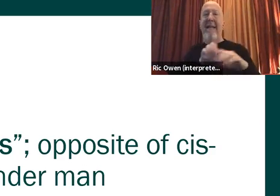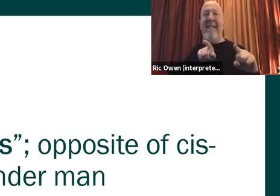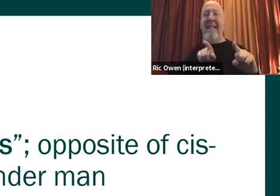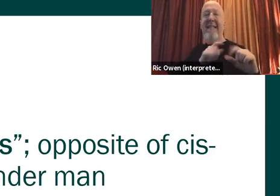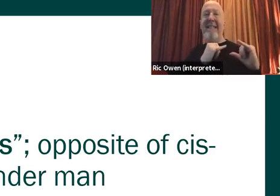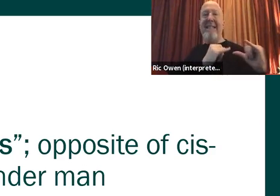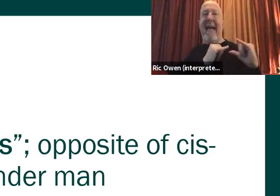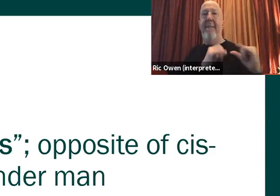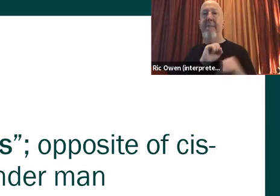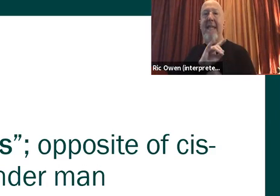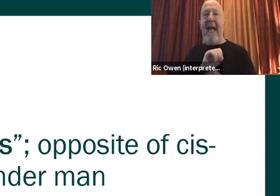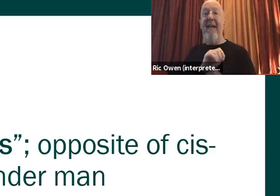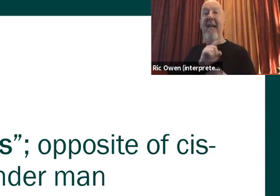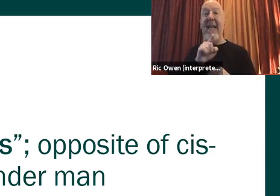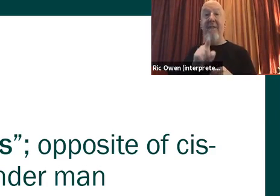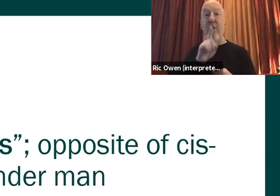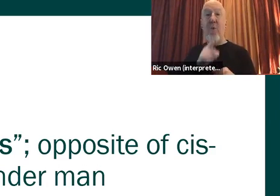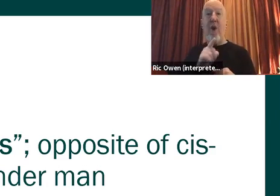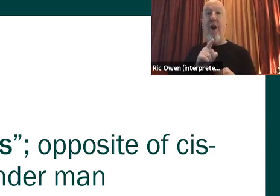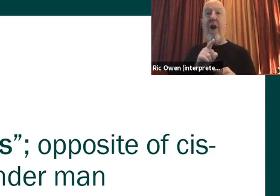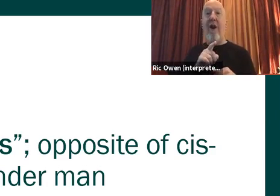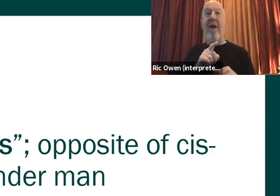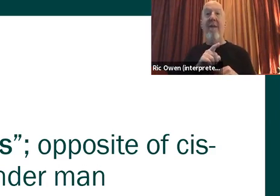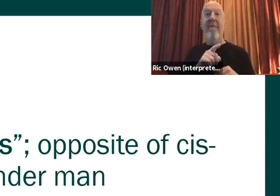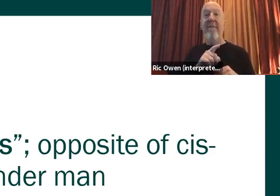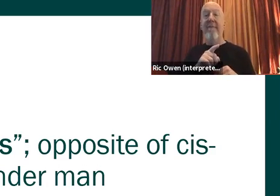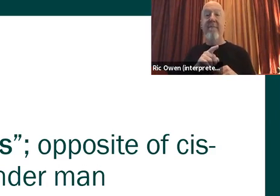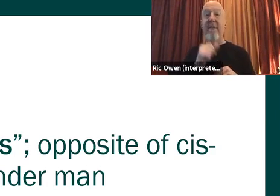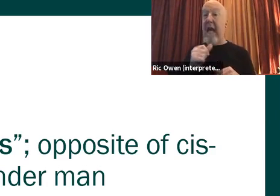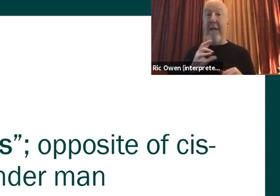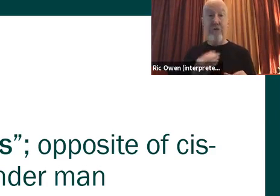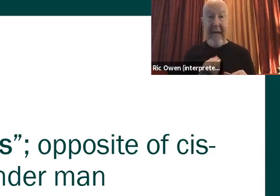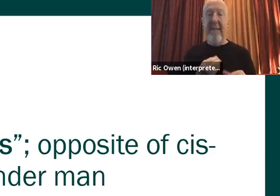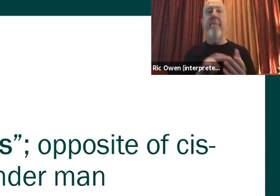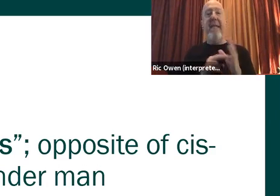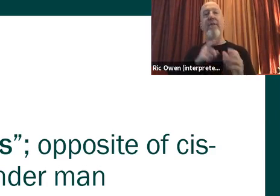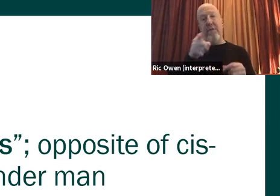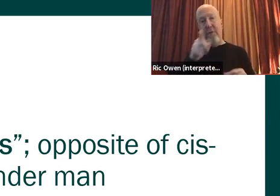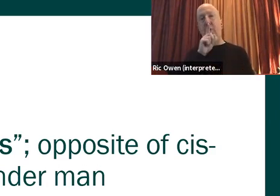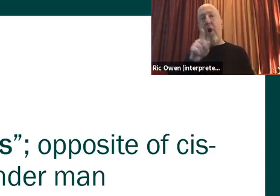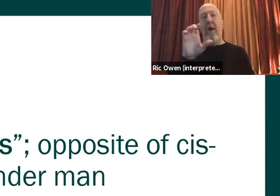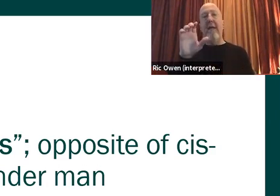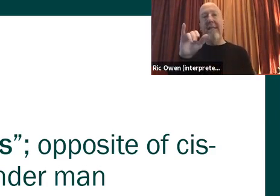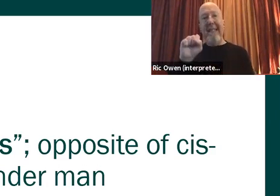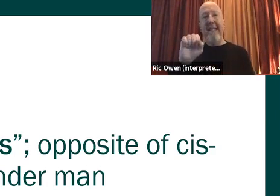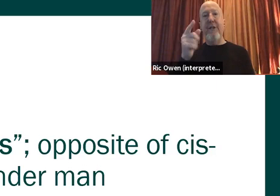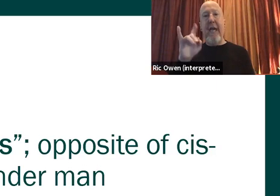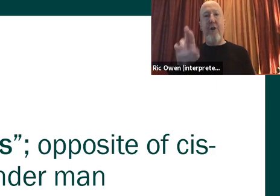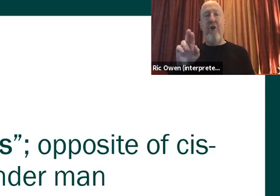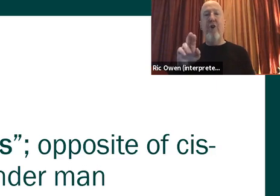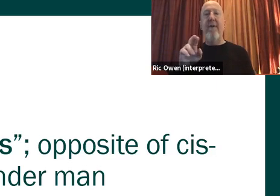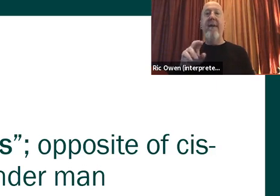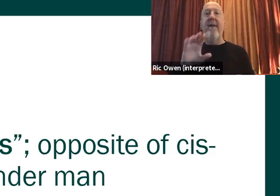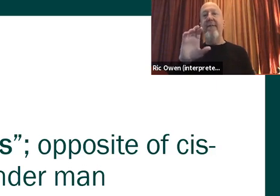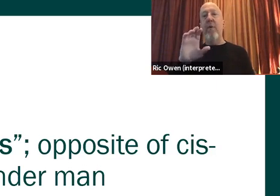or non-binary, you are not, you are cisgender. As an adjective, this is cisgender